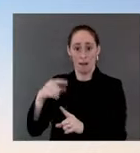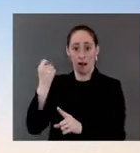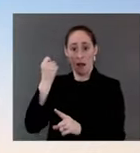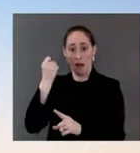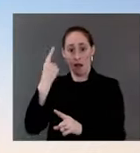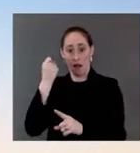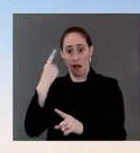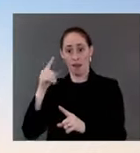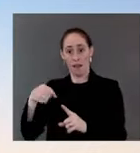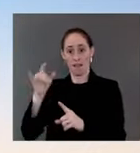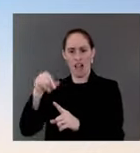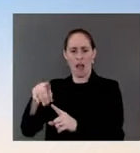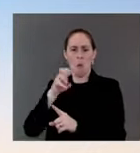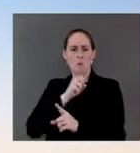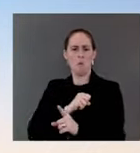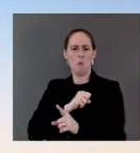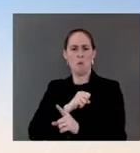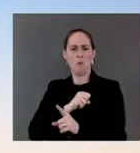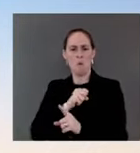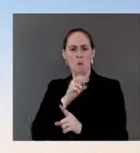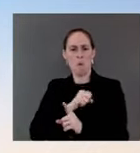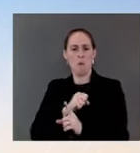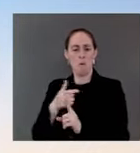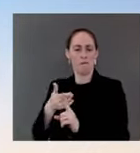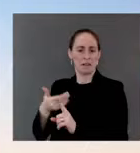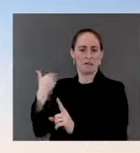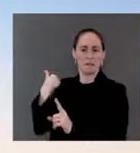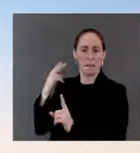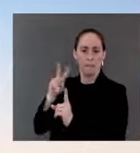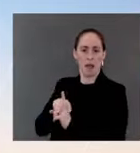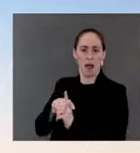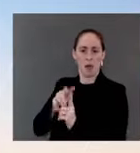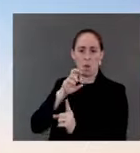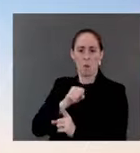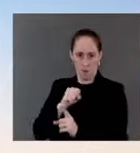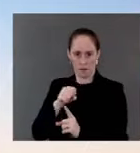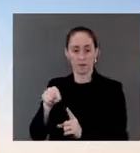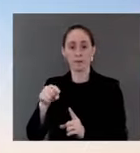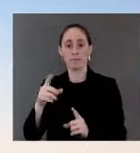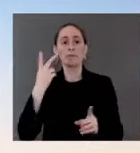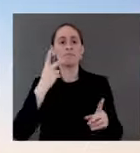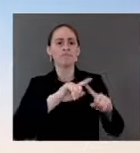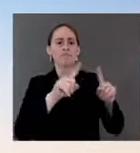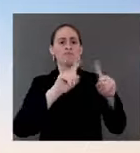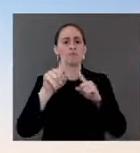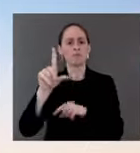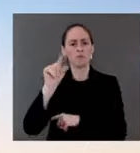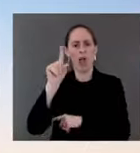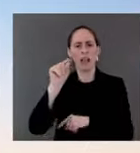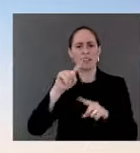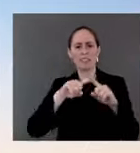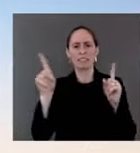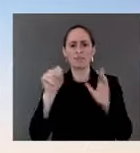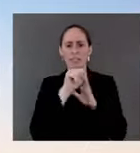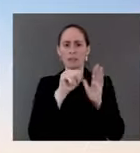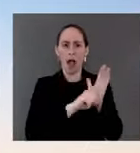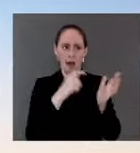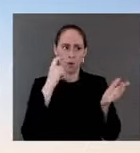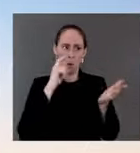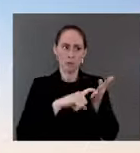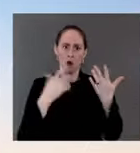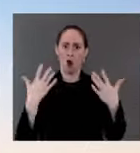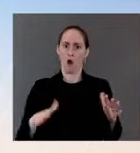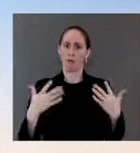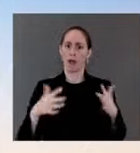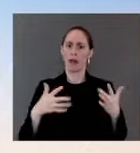in 20 states, gas is below their 20-year average in real terms, and natural gas is down 25% from its November